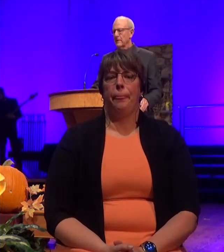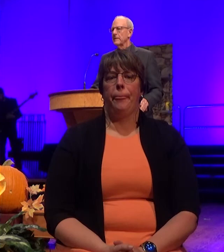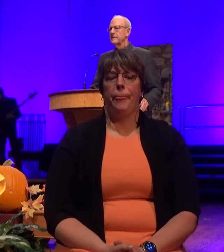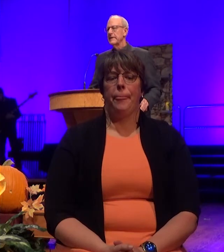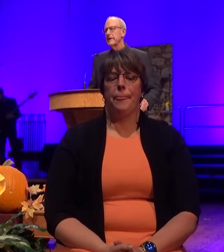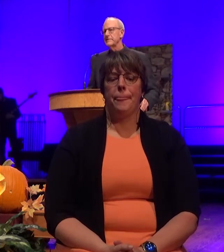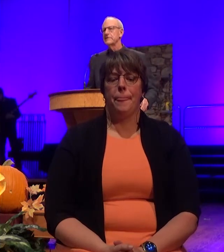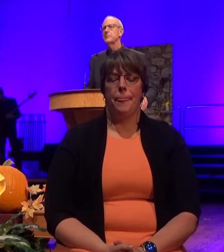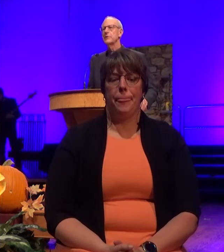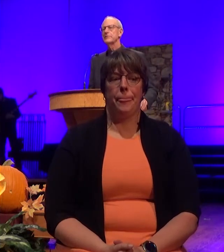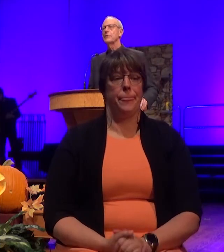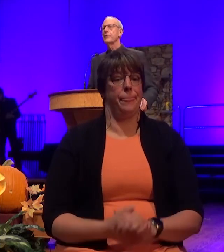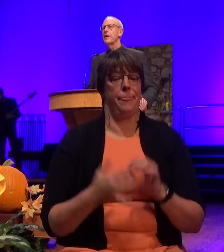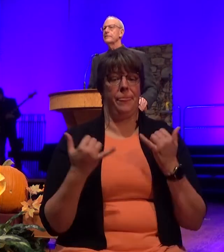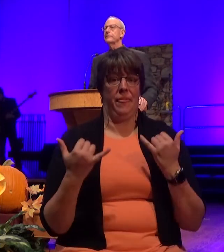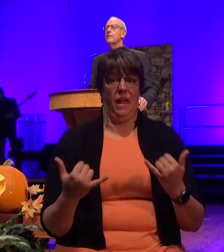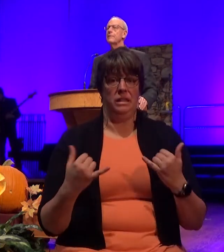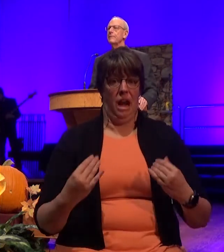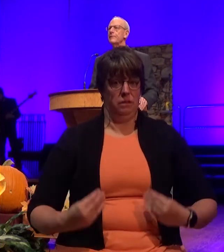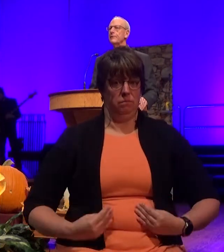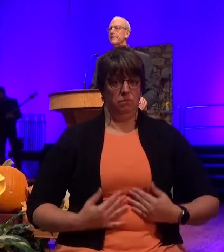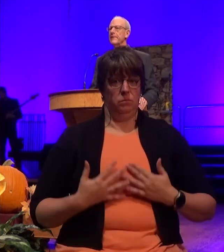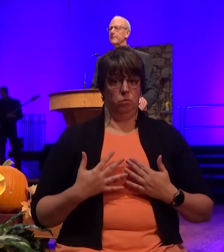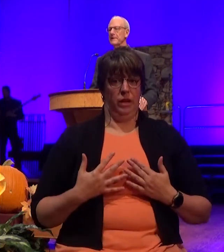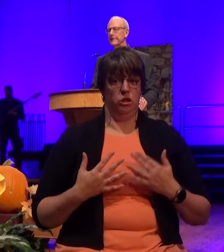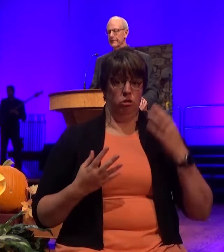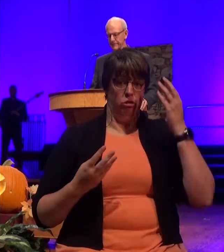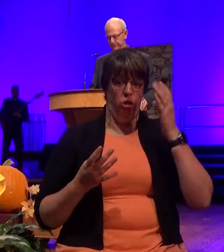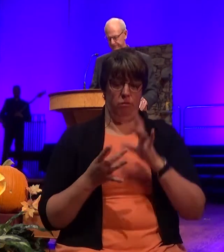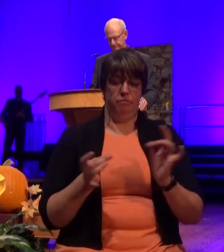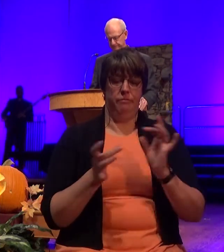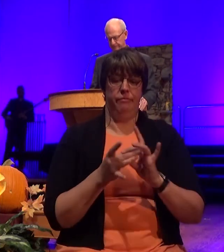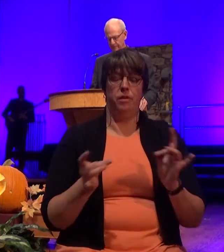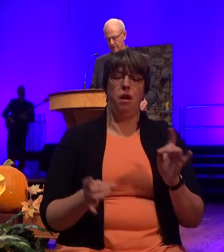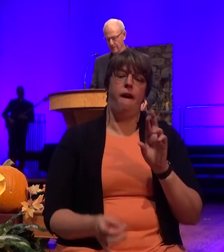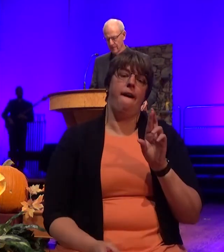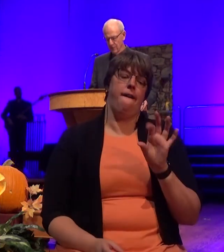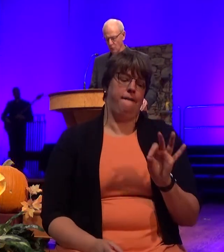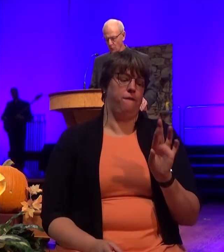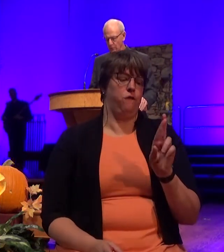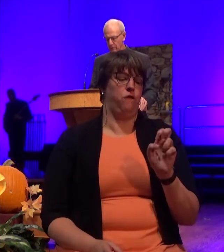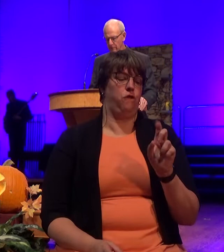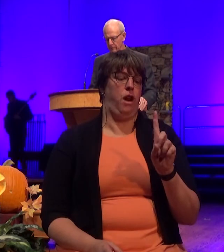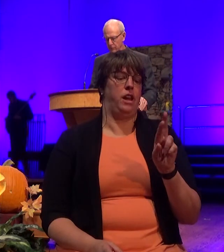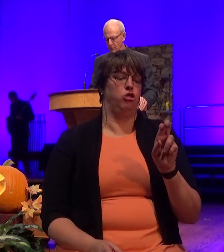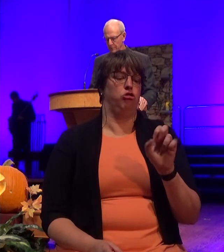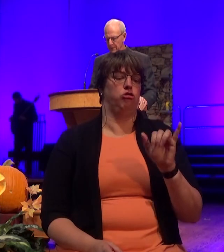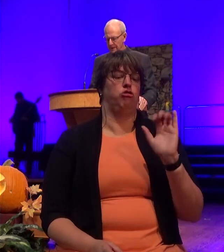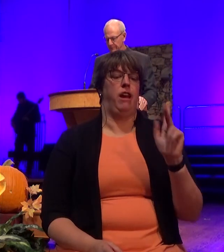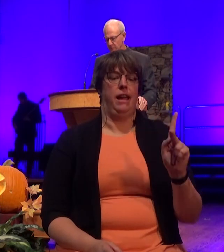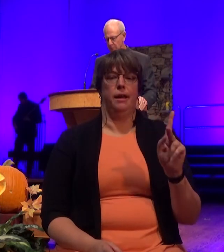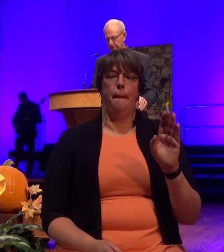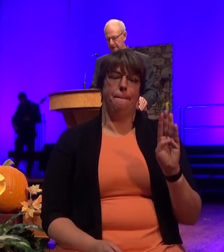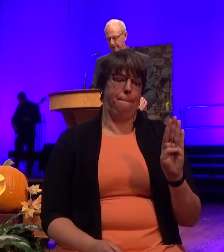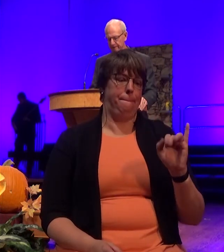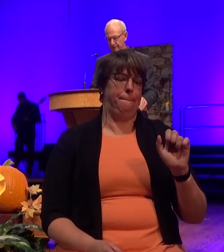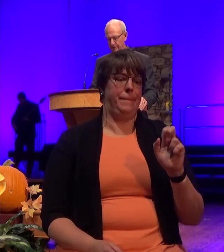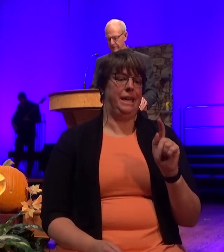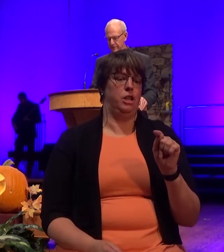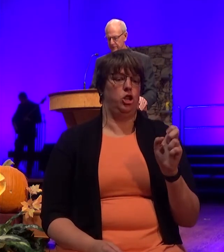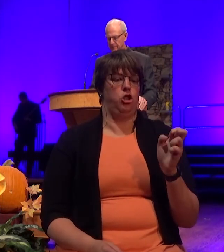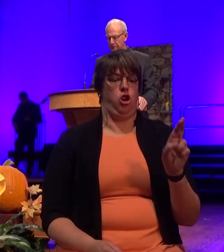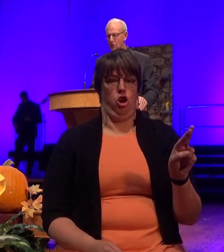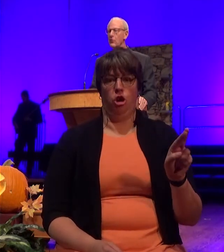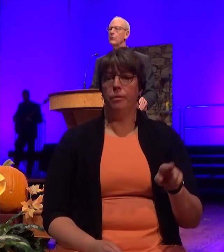well. Today's inspirational thoughts come from Frederick Buechner. What we hunger for, perhaps more than anything else, is